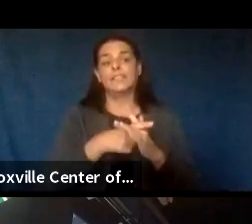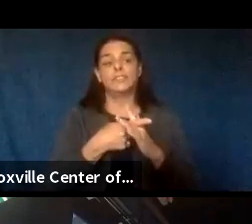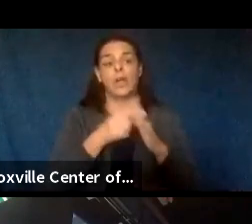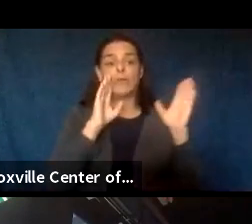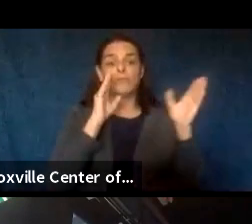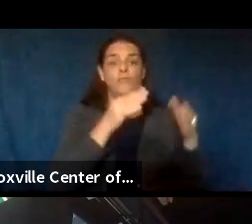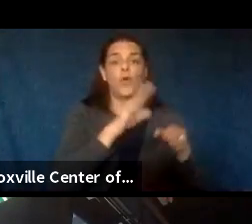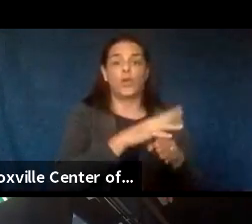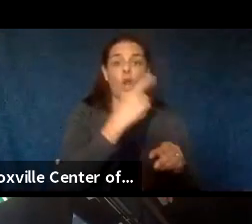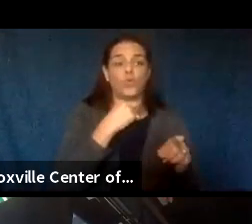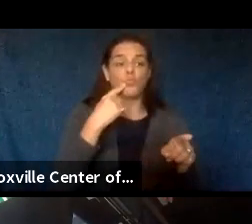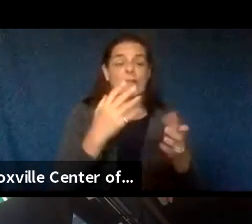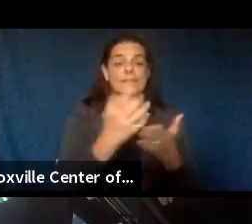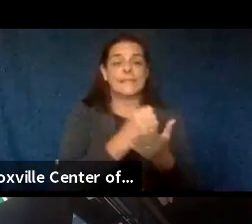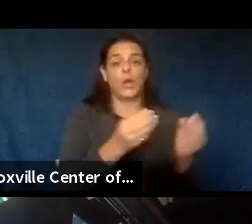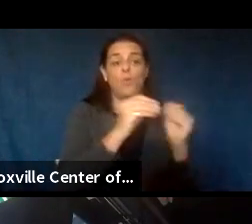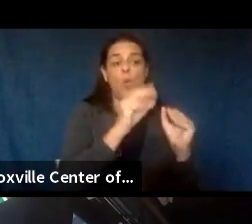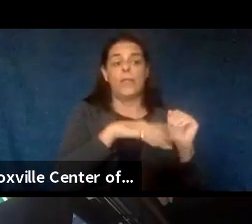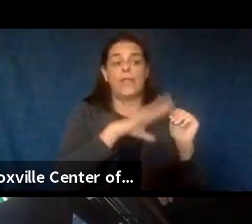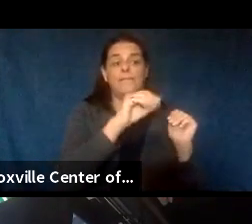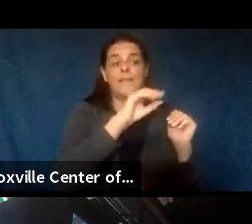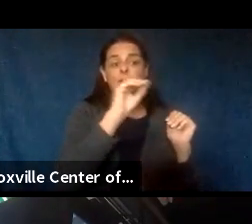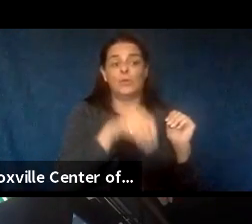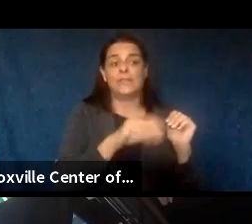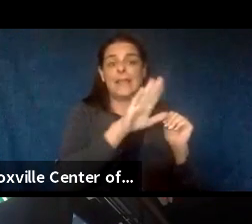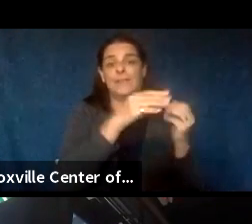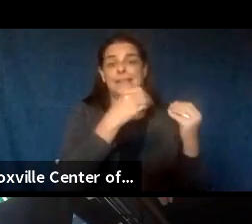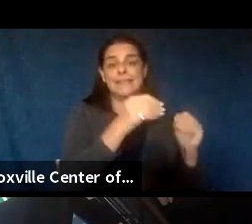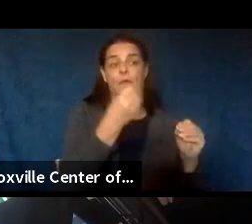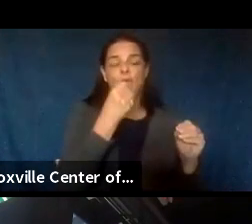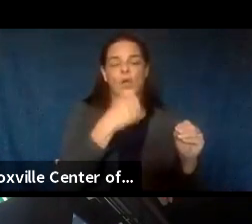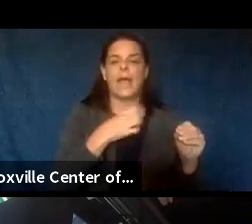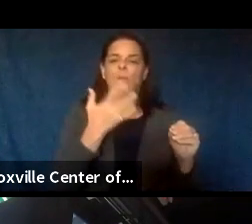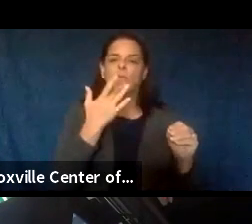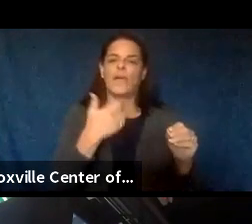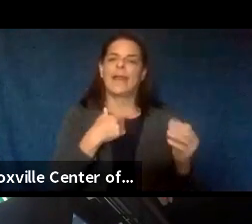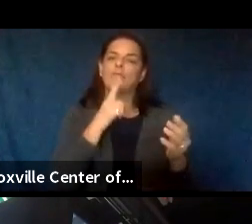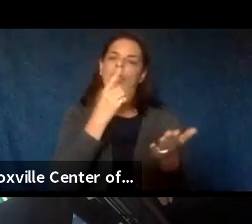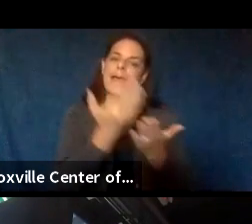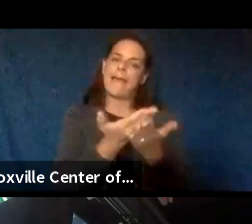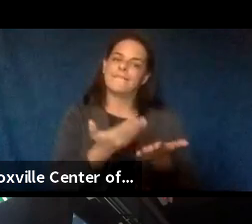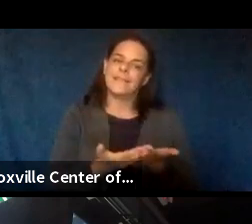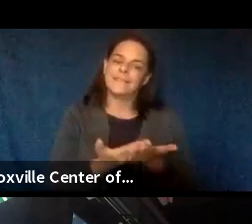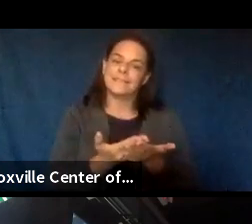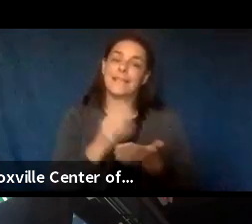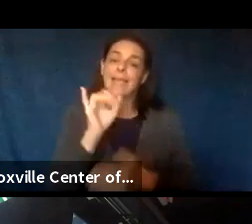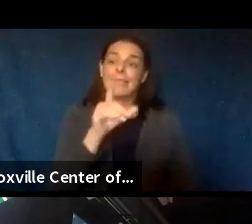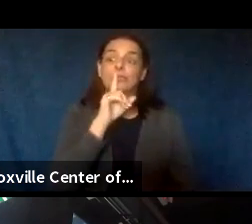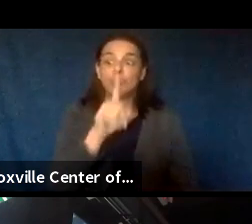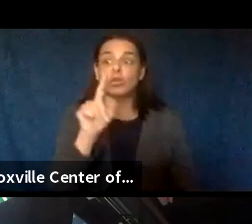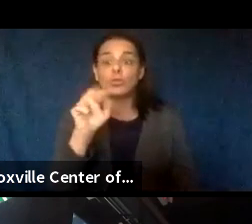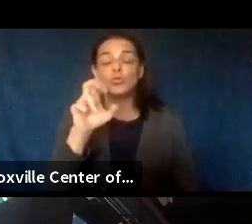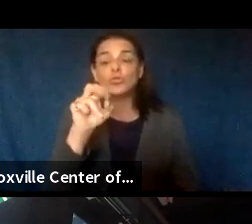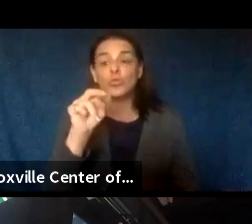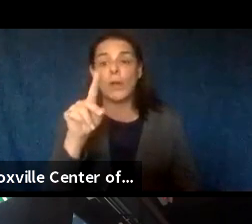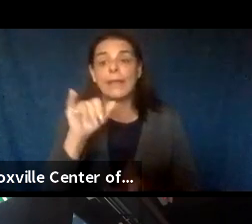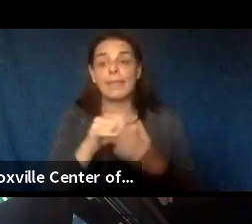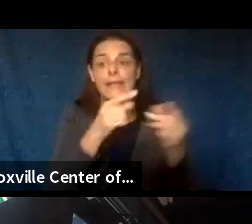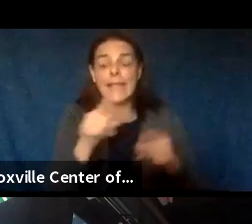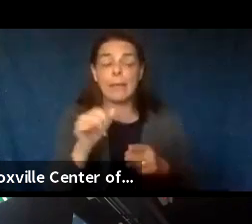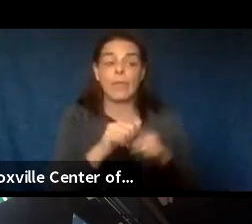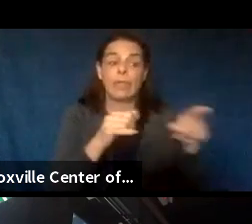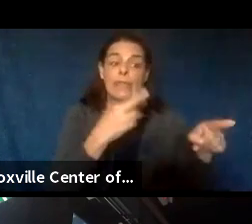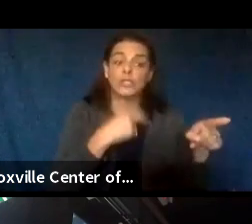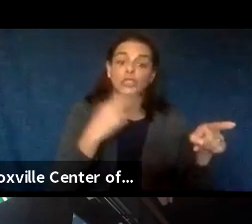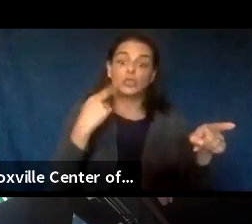food, I would sure like to have some concrete evidence that would say this is definitely a trend, and these restaurants